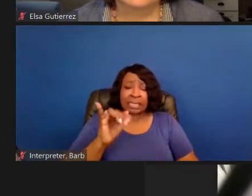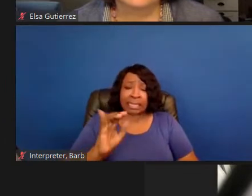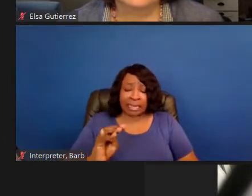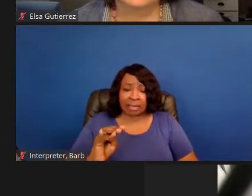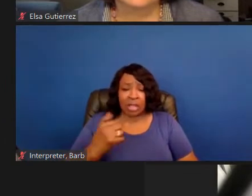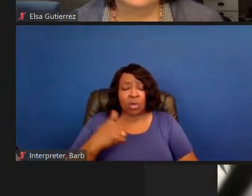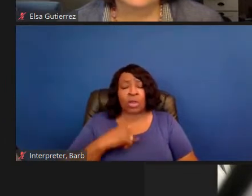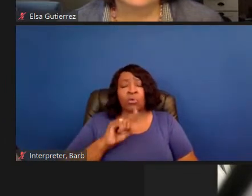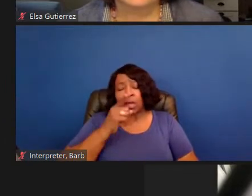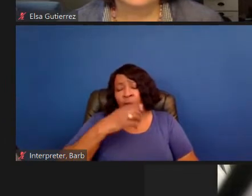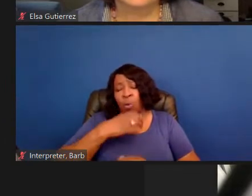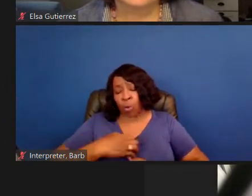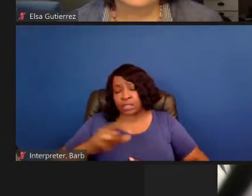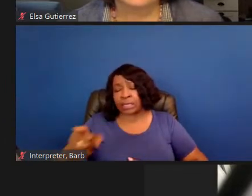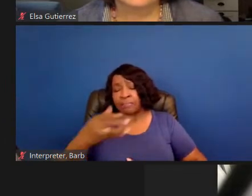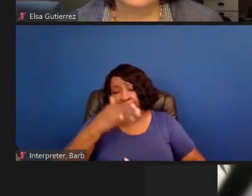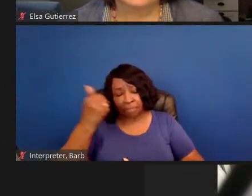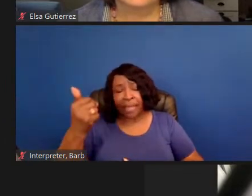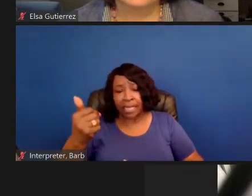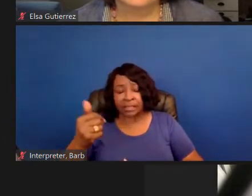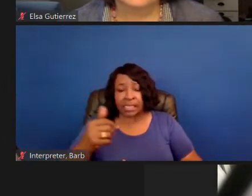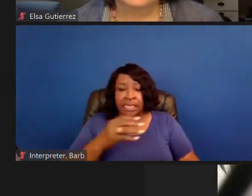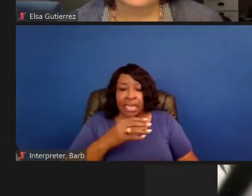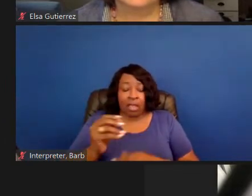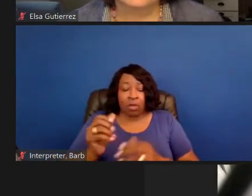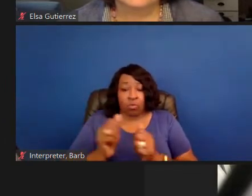him the best. So saying that,